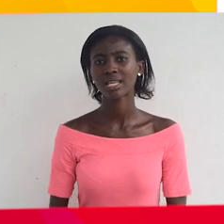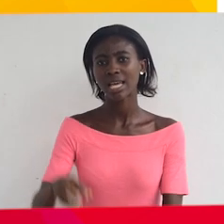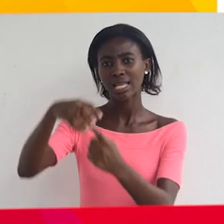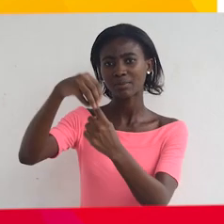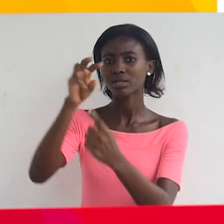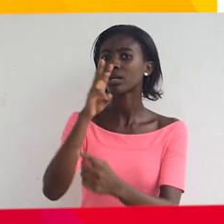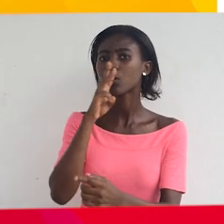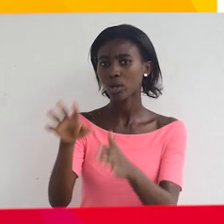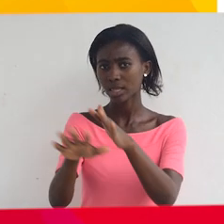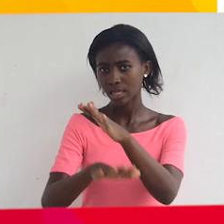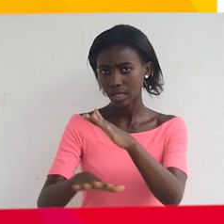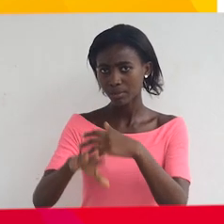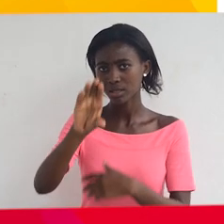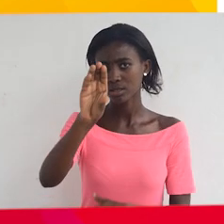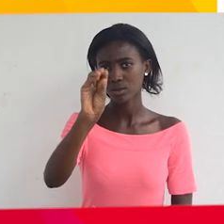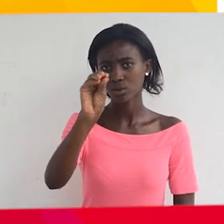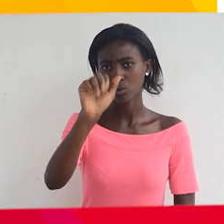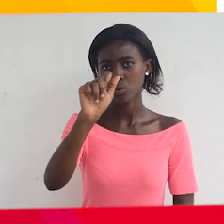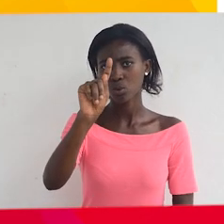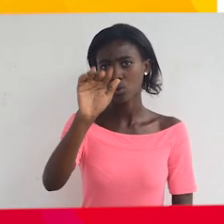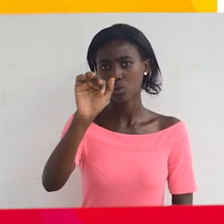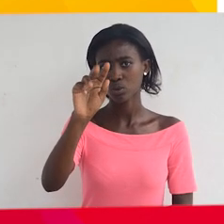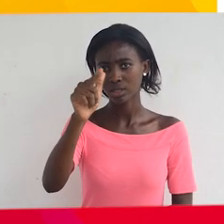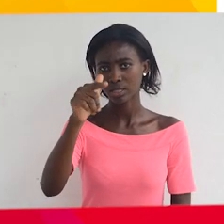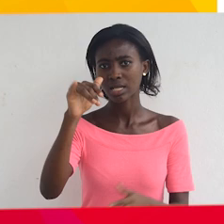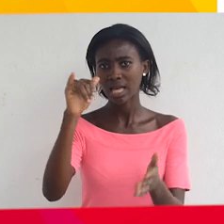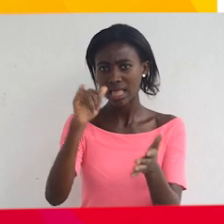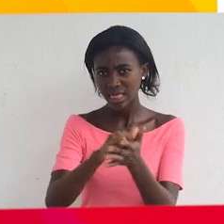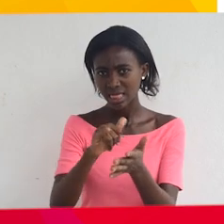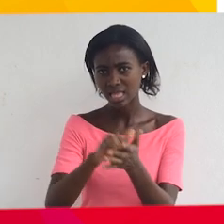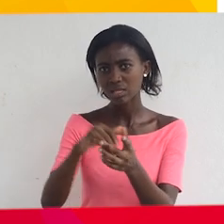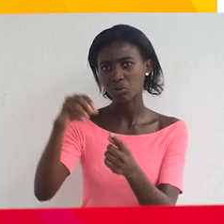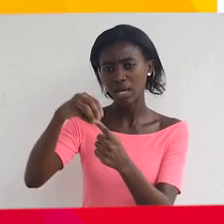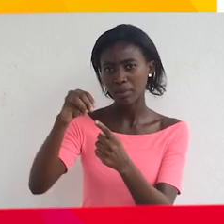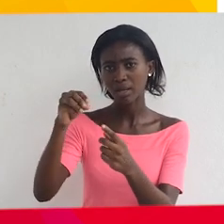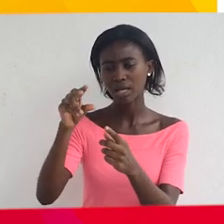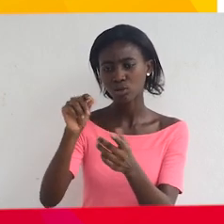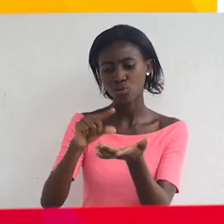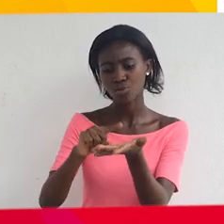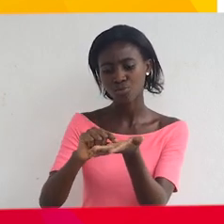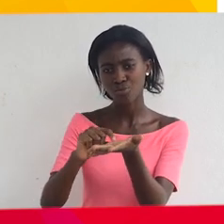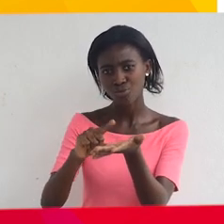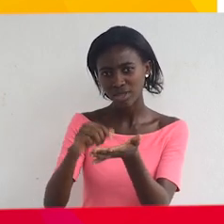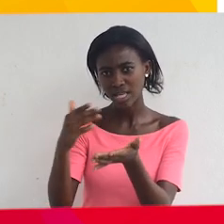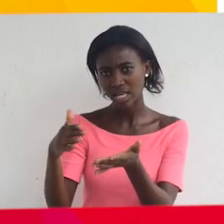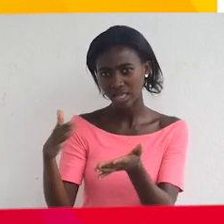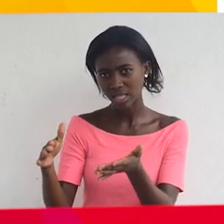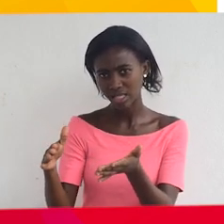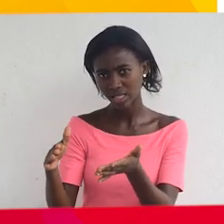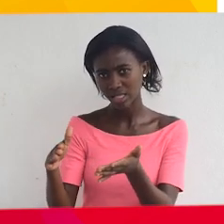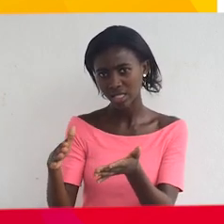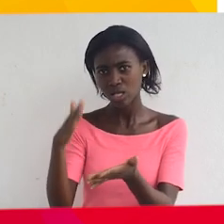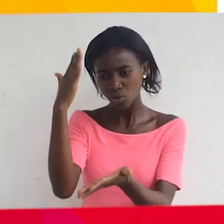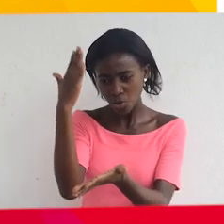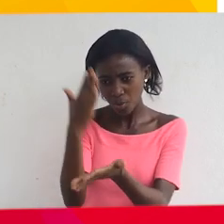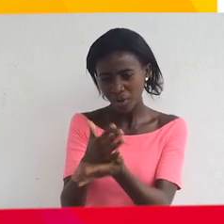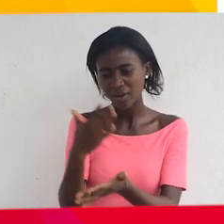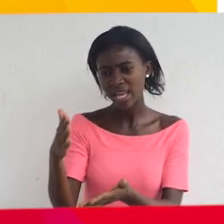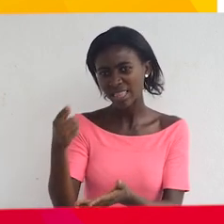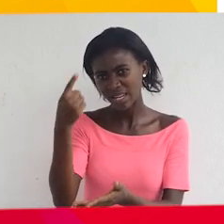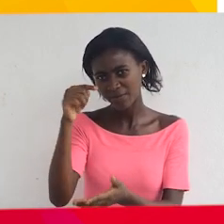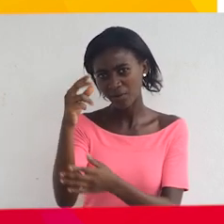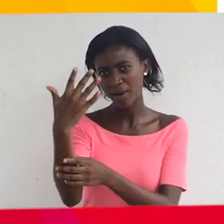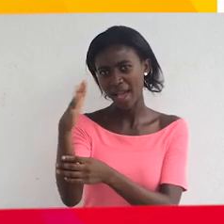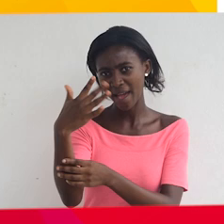Coating, a special water-based coating which is applied to printed matter to protect literature from ink